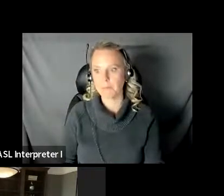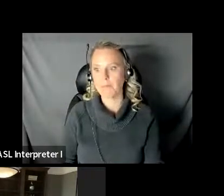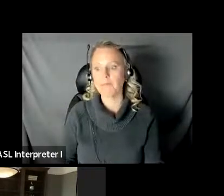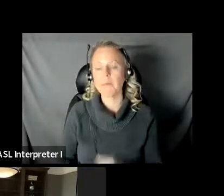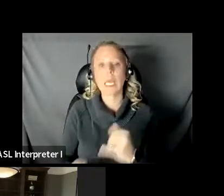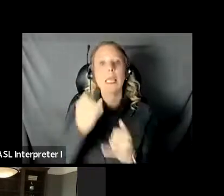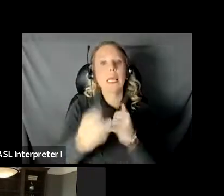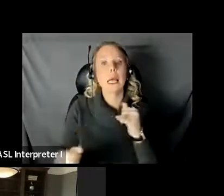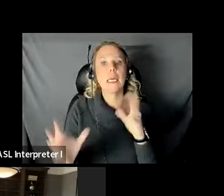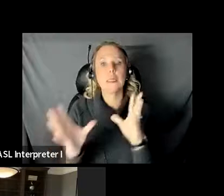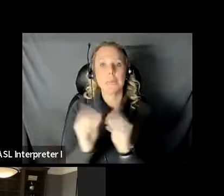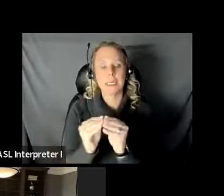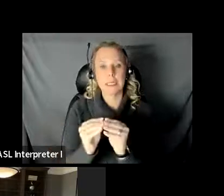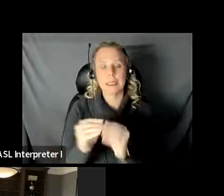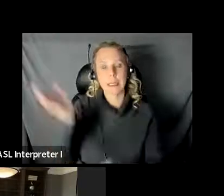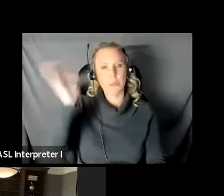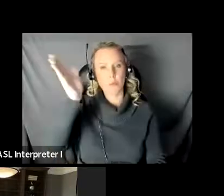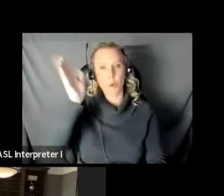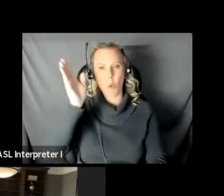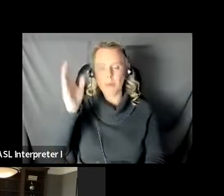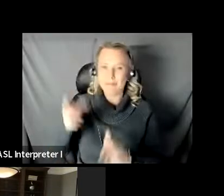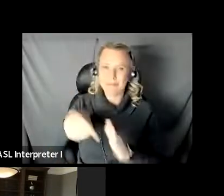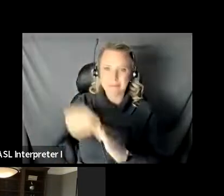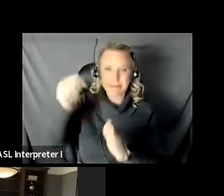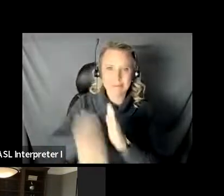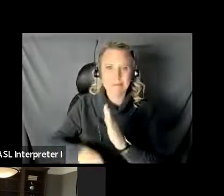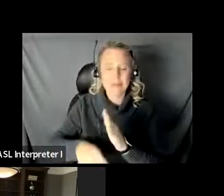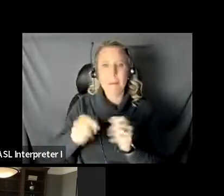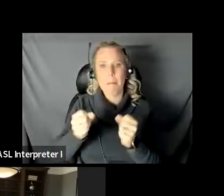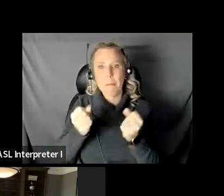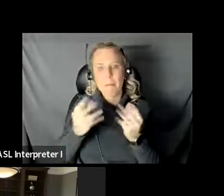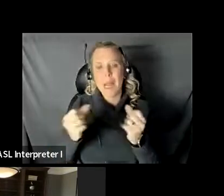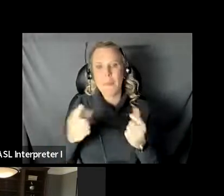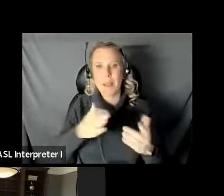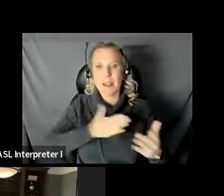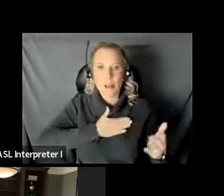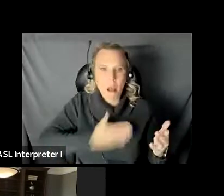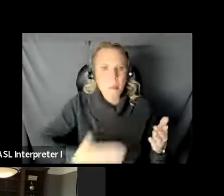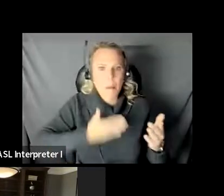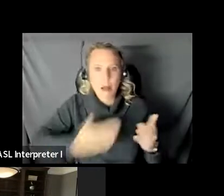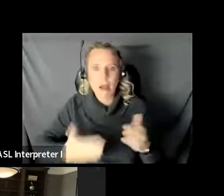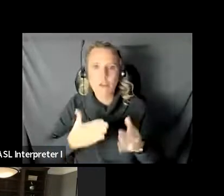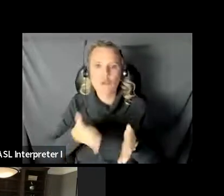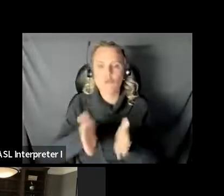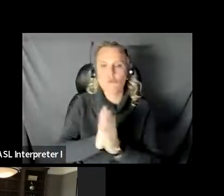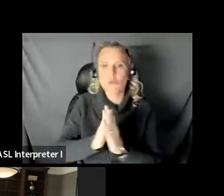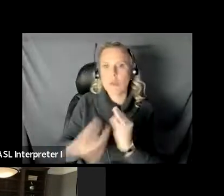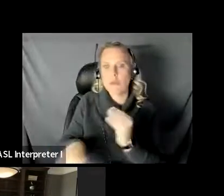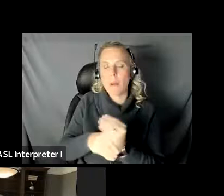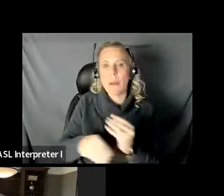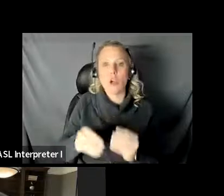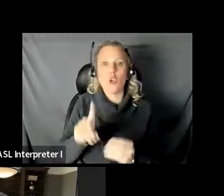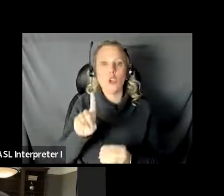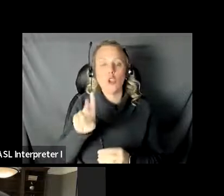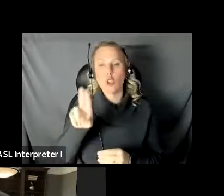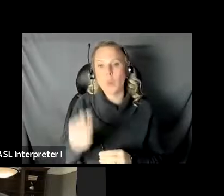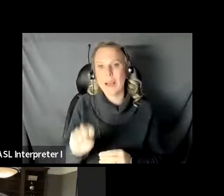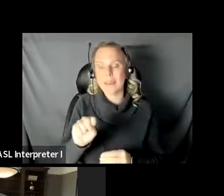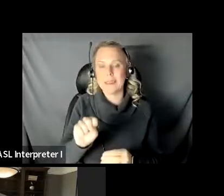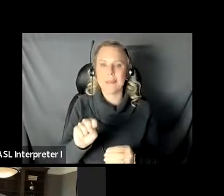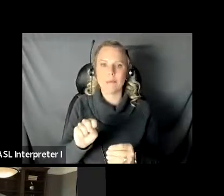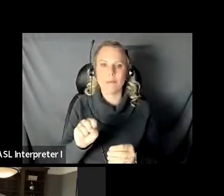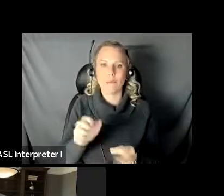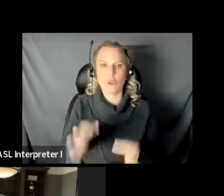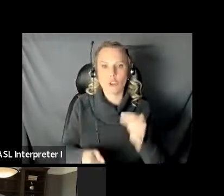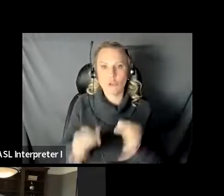last meeting, I spoke at length about the numerous compromises the committee made to accommodate additional requests from the U.S. Attorney's Office and the Metropolitan Police